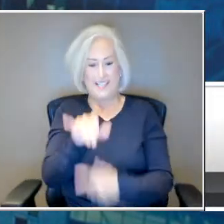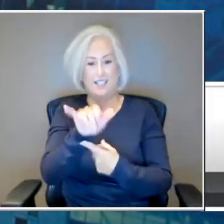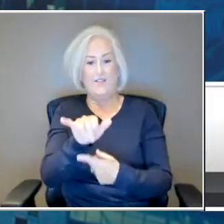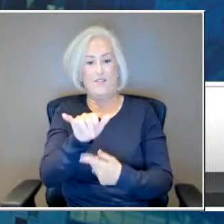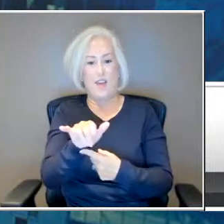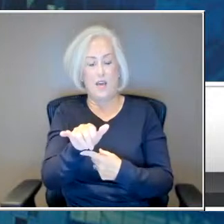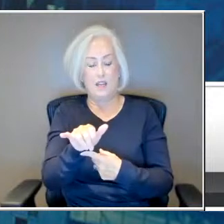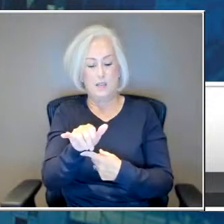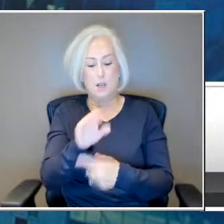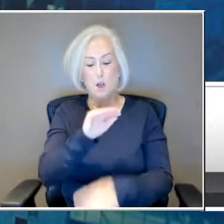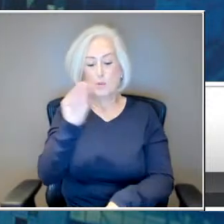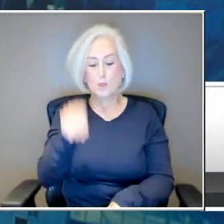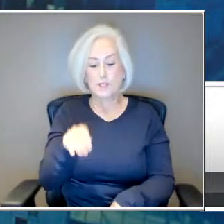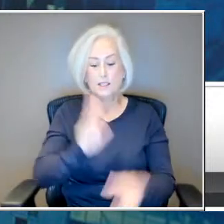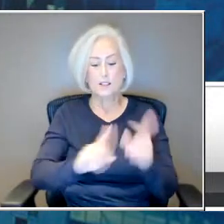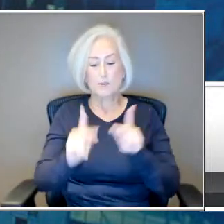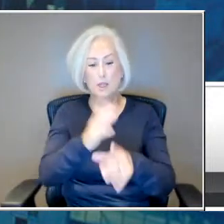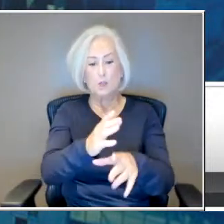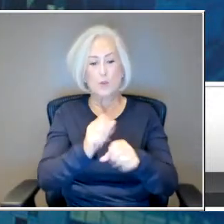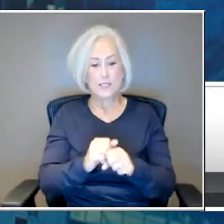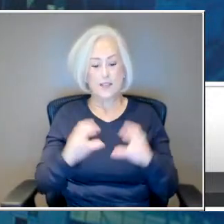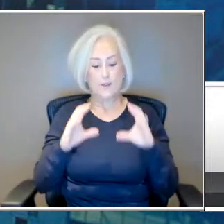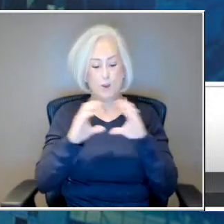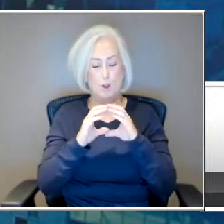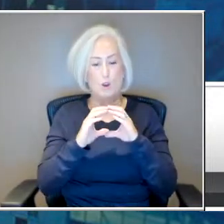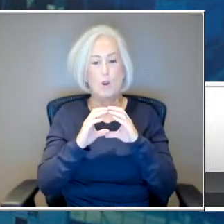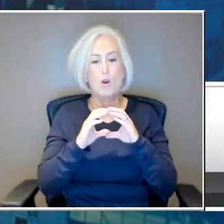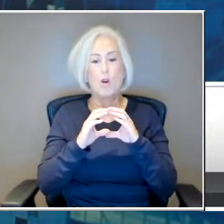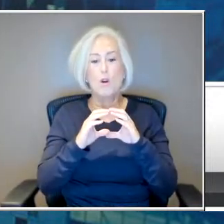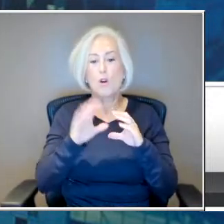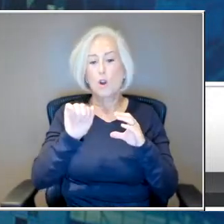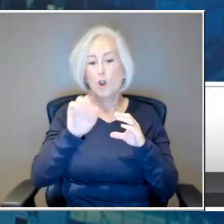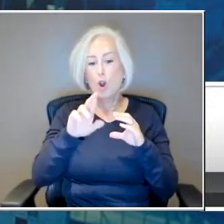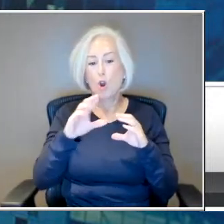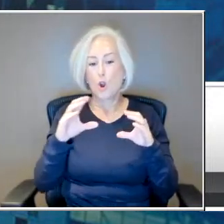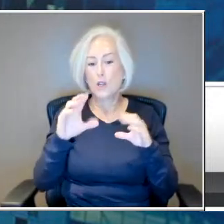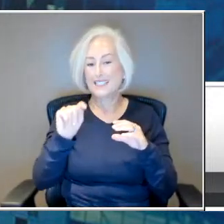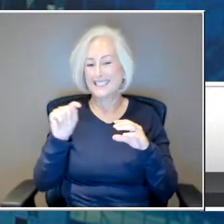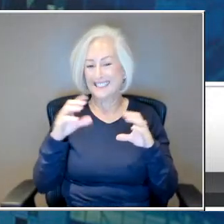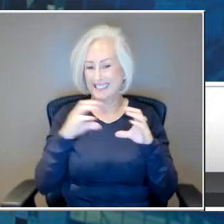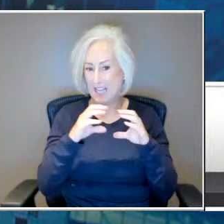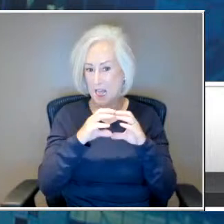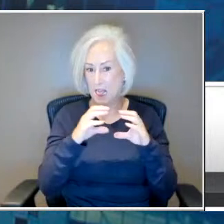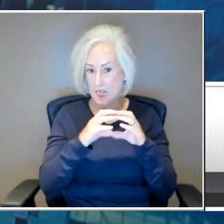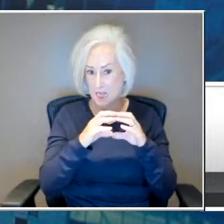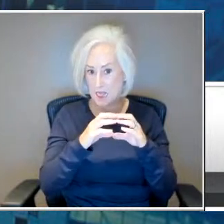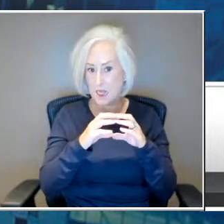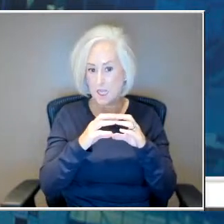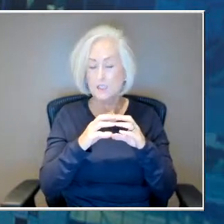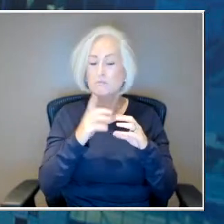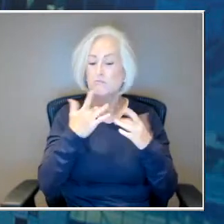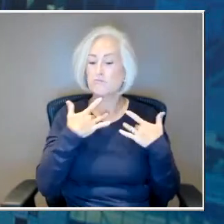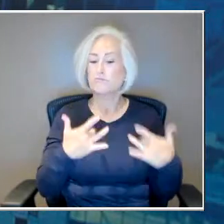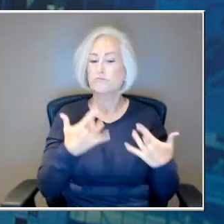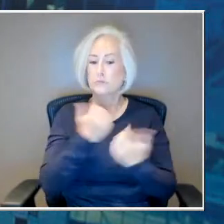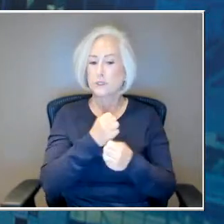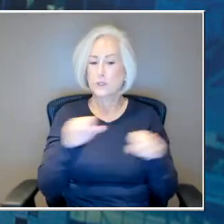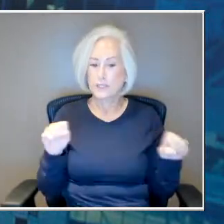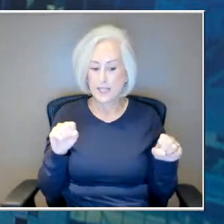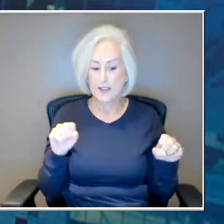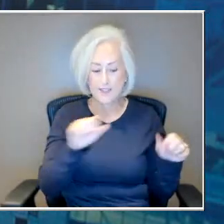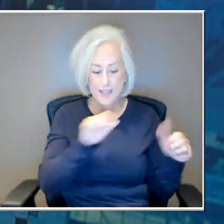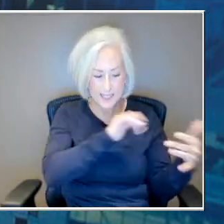patients who get CAR T cell, and like I think they did a really great big study for all CAR T, myeloma, lymphoma, and leukemia, and found out like it's